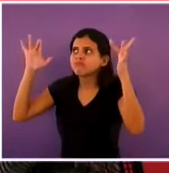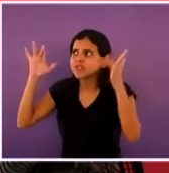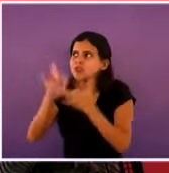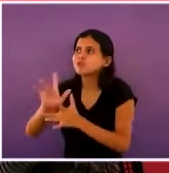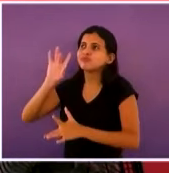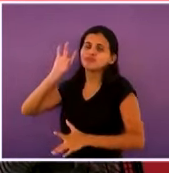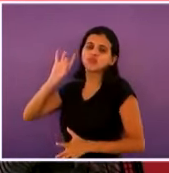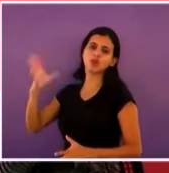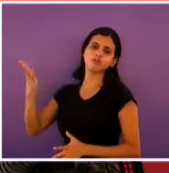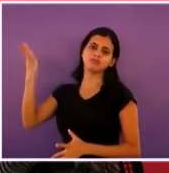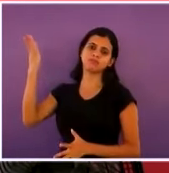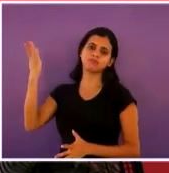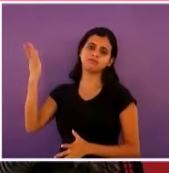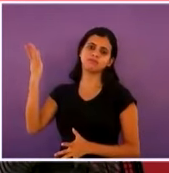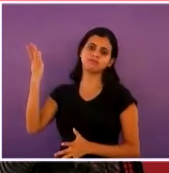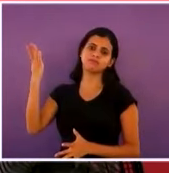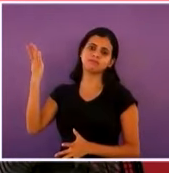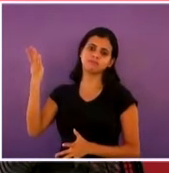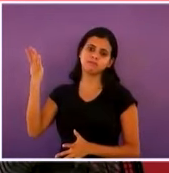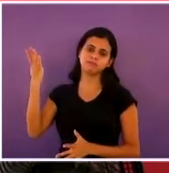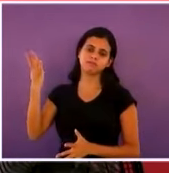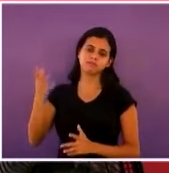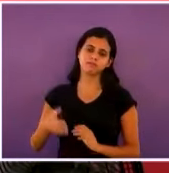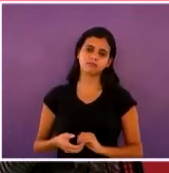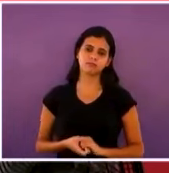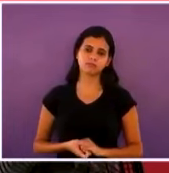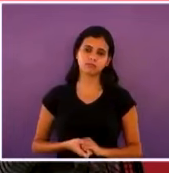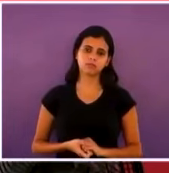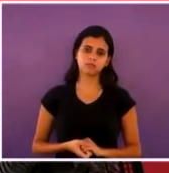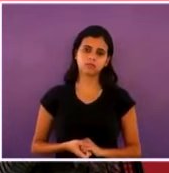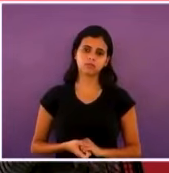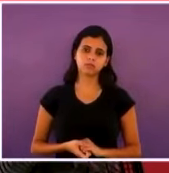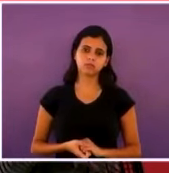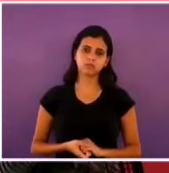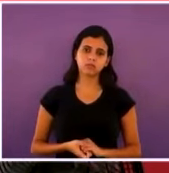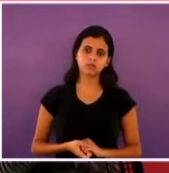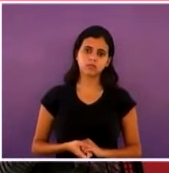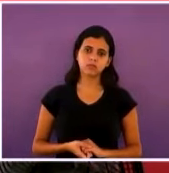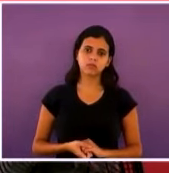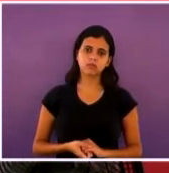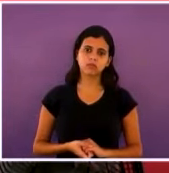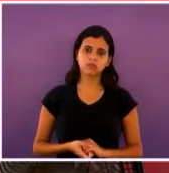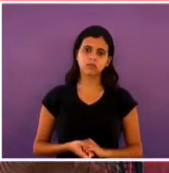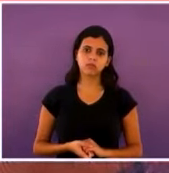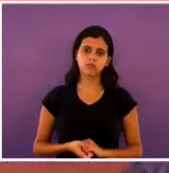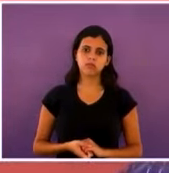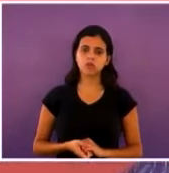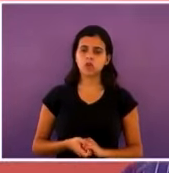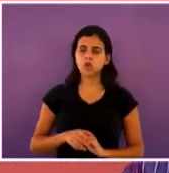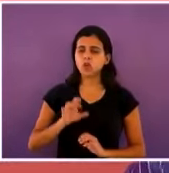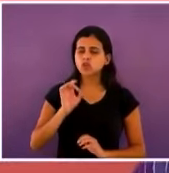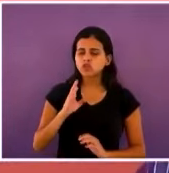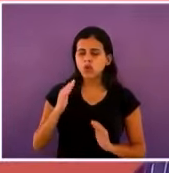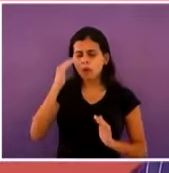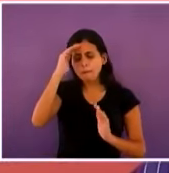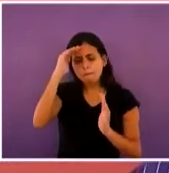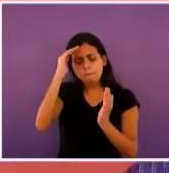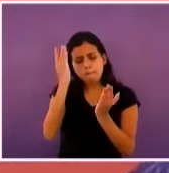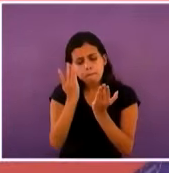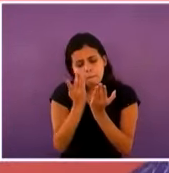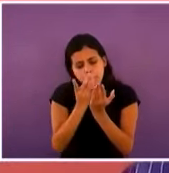allow the Bible to define our own language and life. E vão permitir que a Bíblia defina a